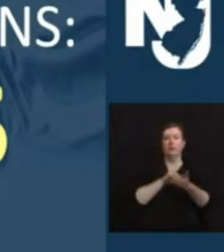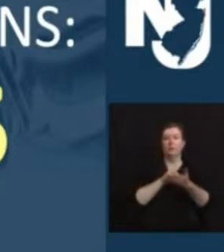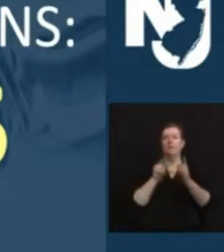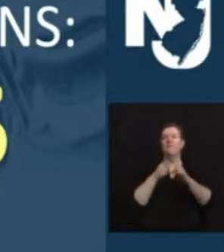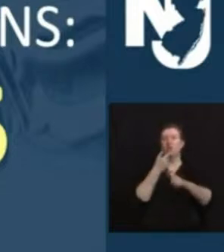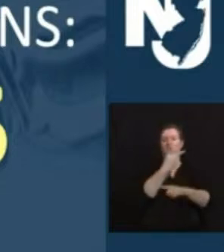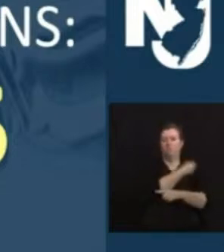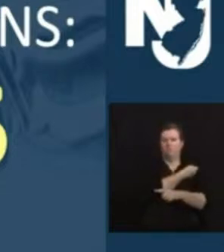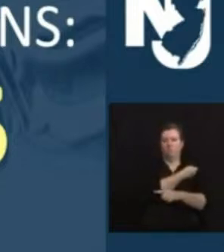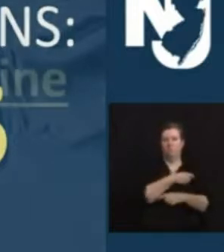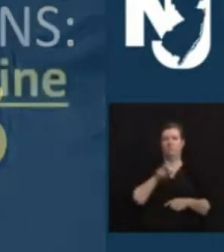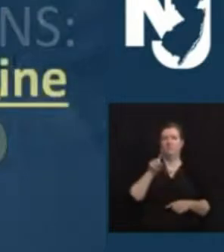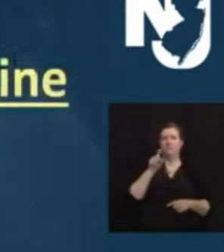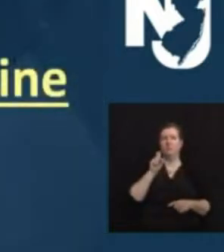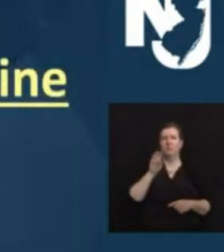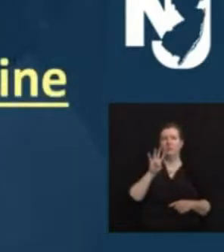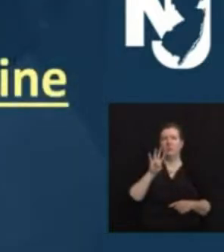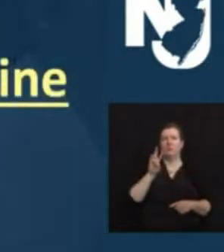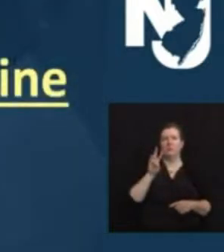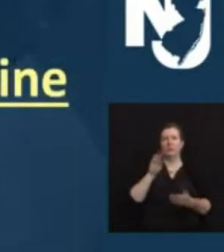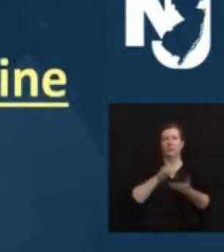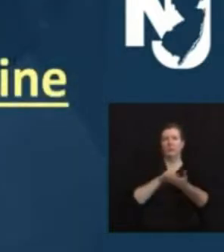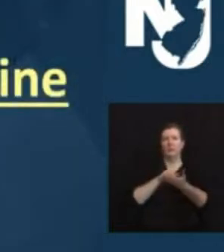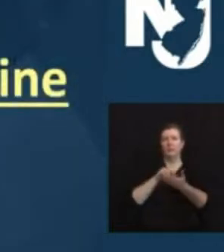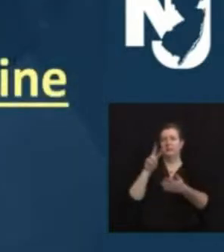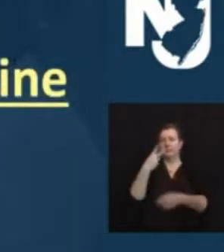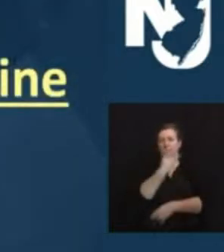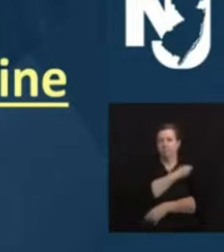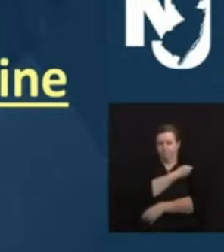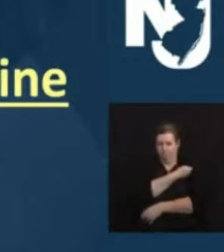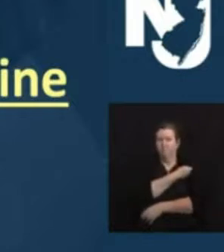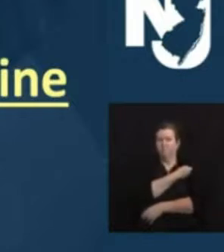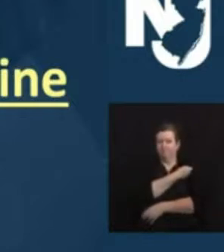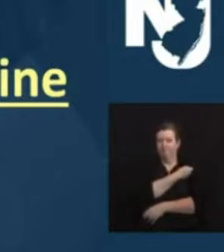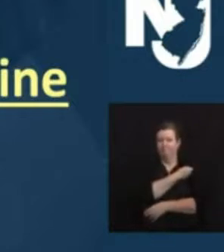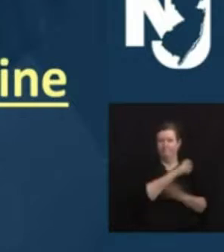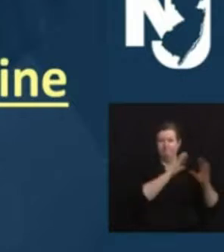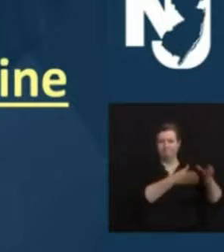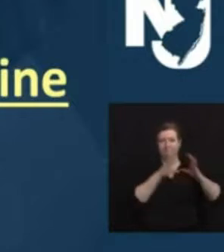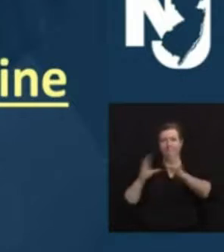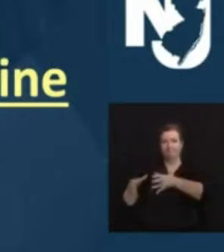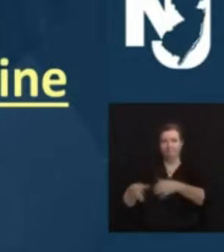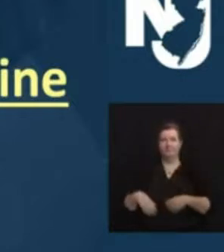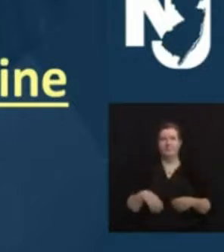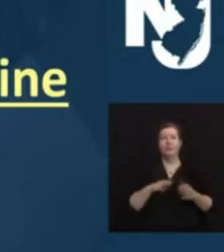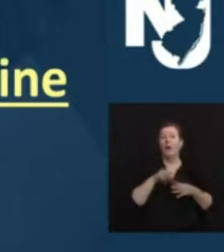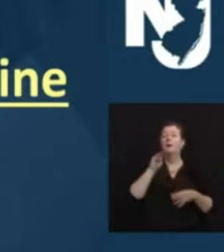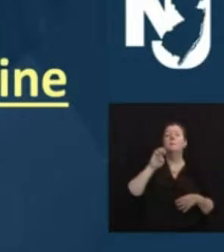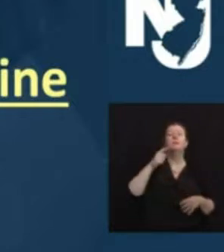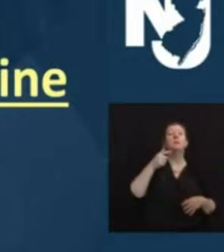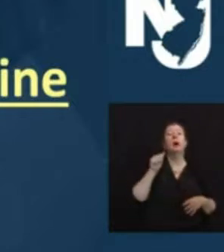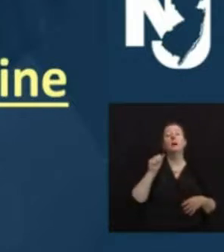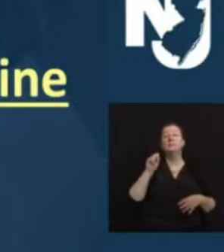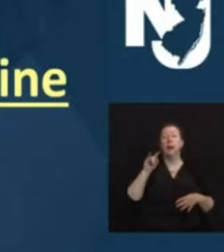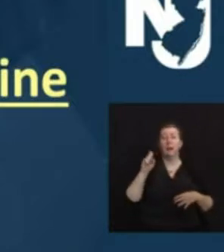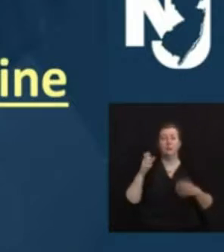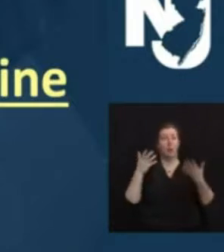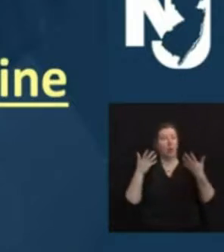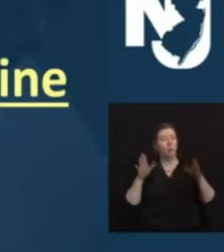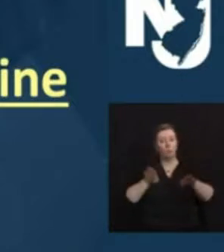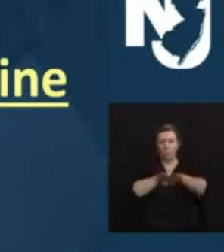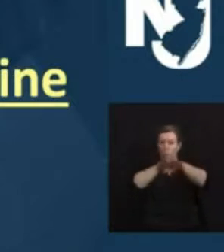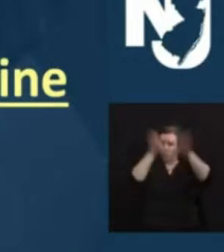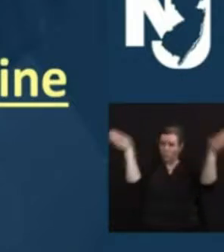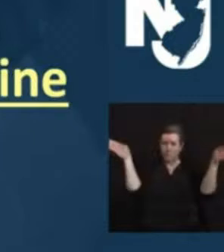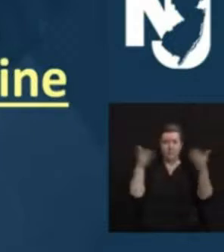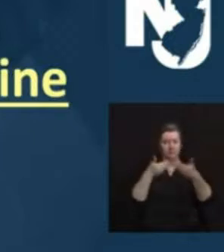146,000 seconds. All 6 of our mega sites are back open today. In addition to those who were already scheduled for their